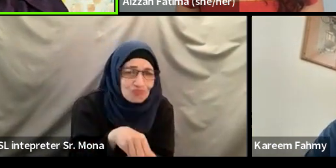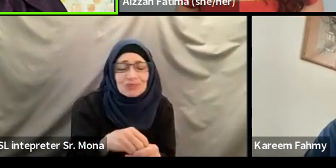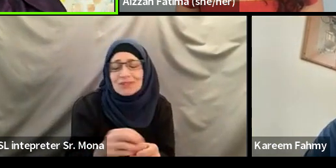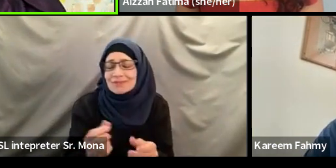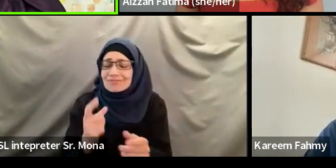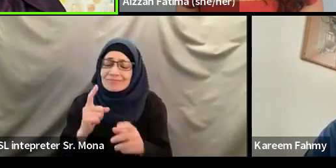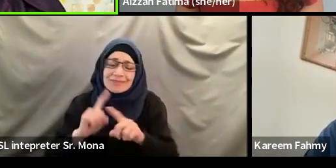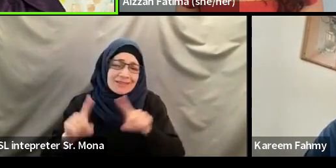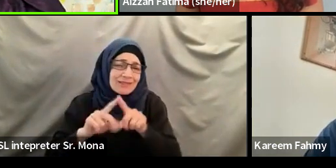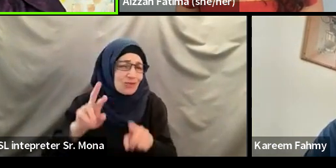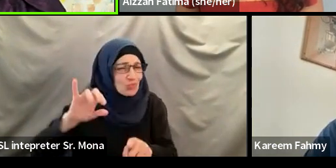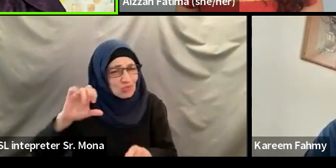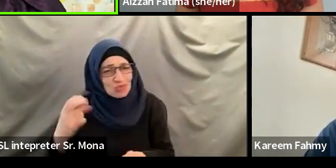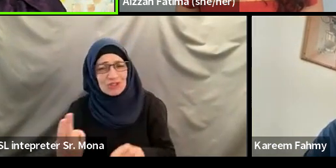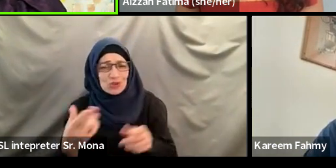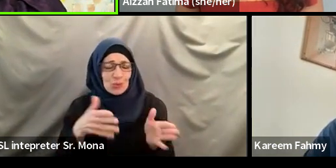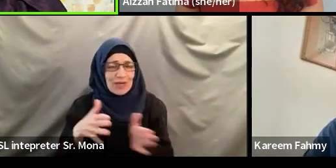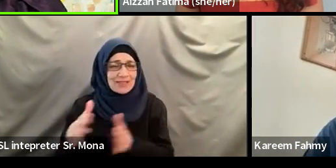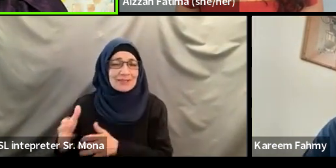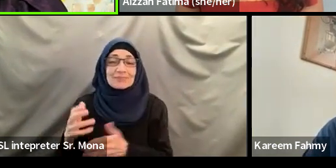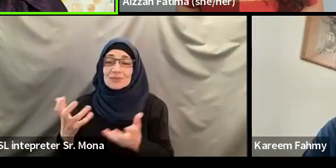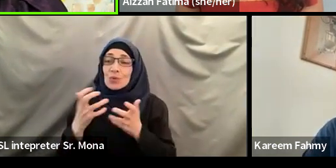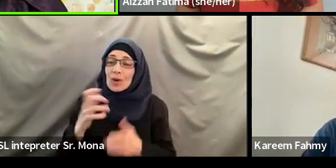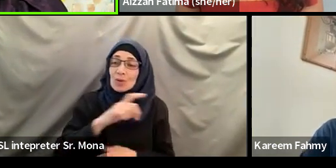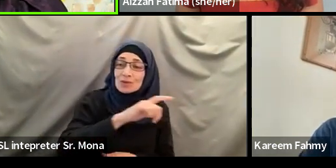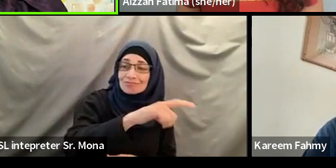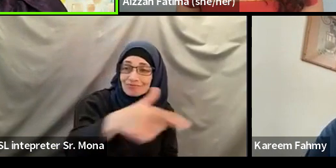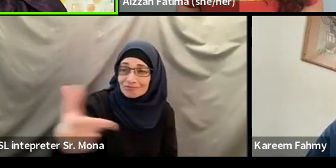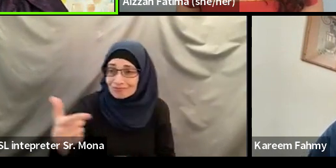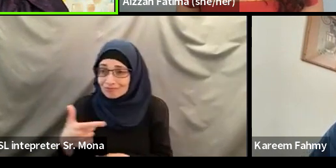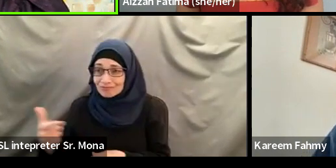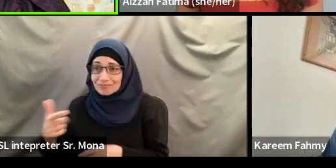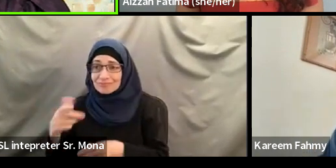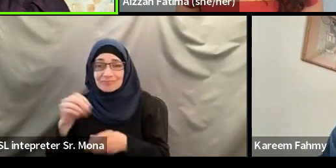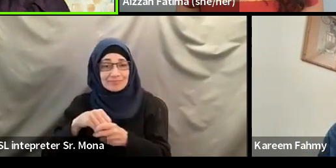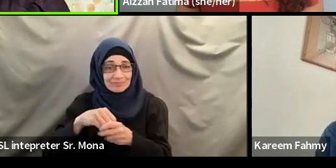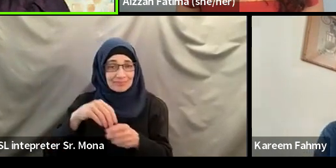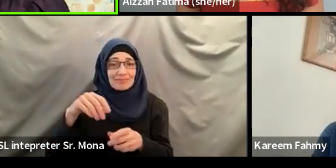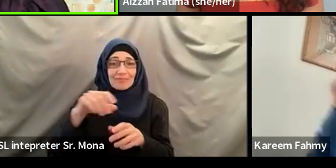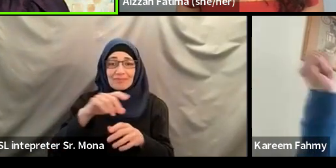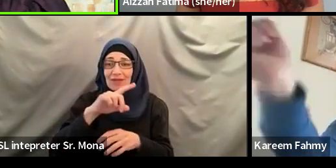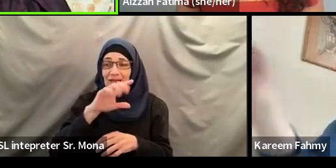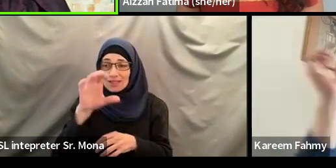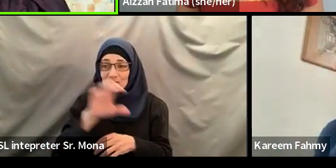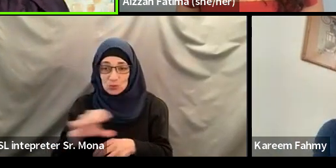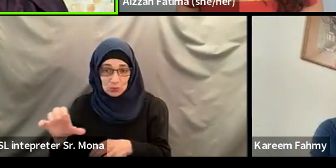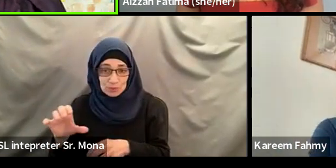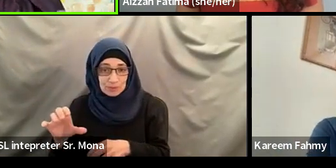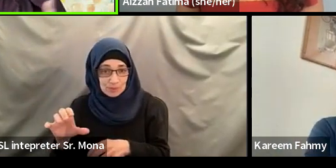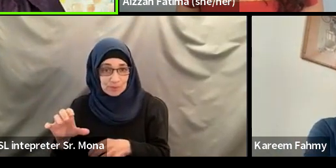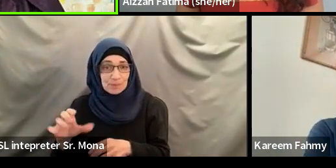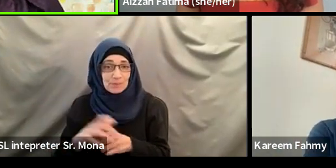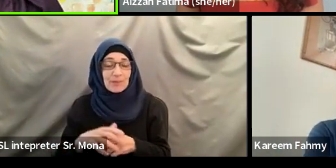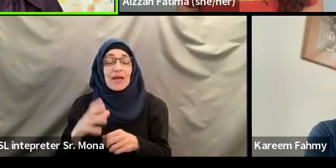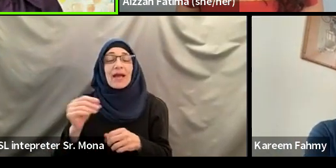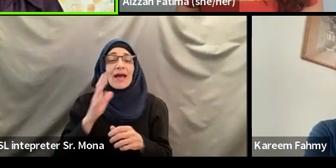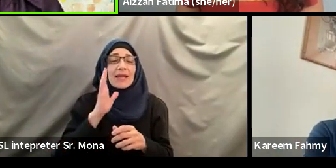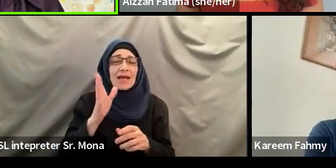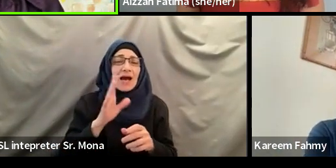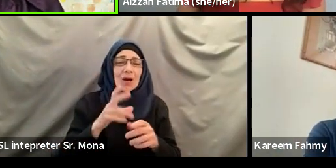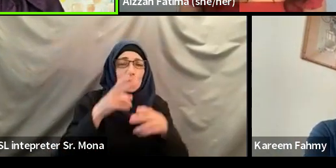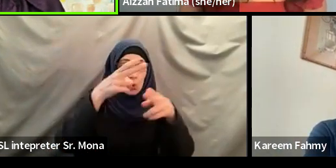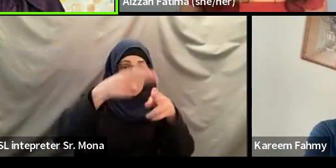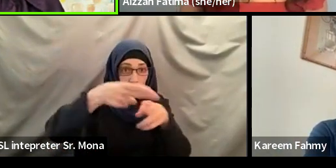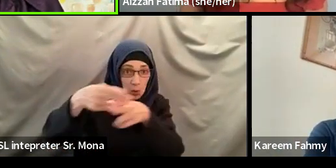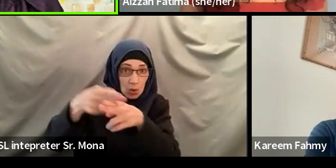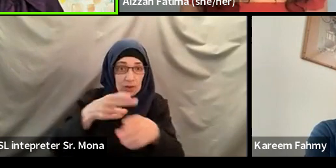So what I'd like to do now is go around to our Zoom room. I'm going to call on the artists in the order they appear on my